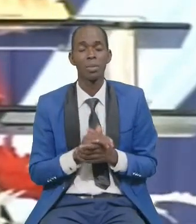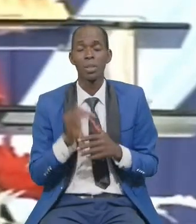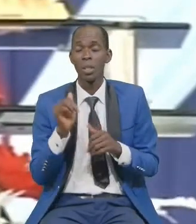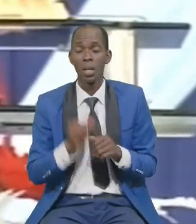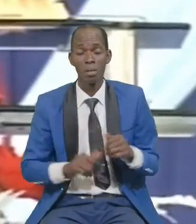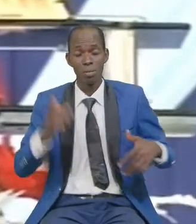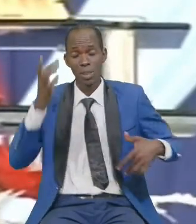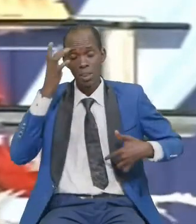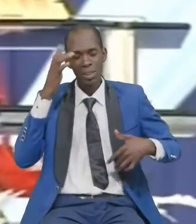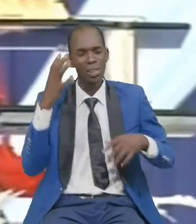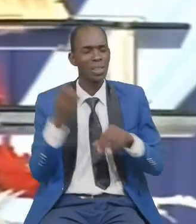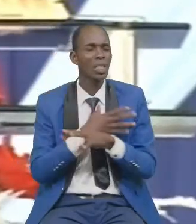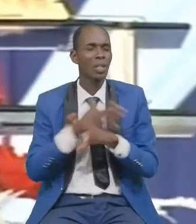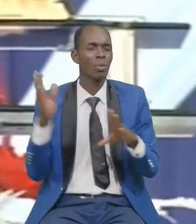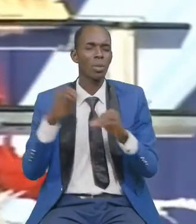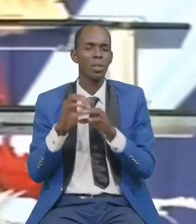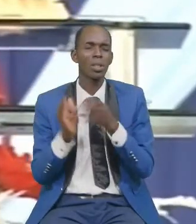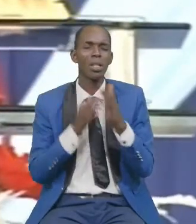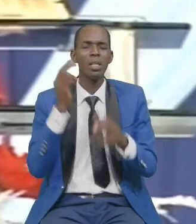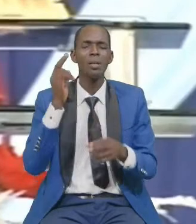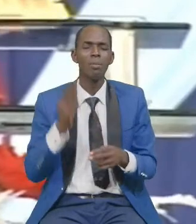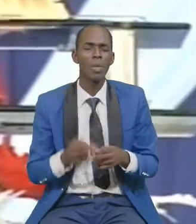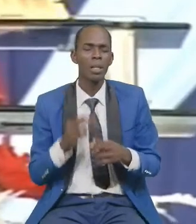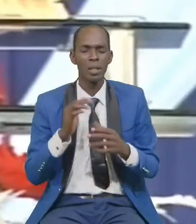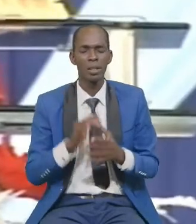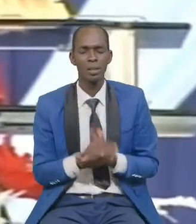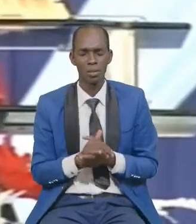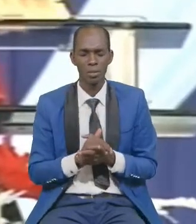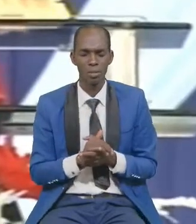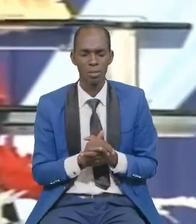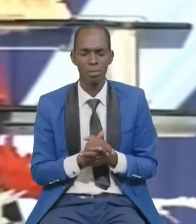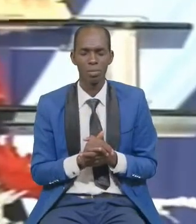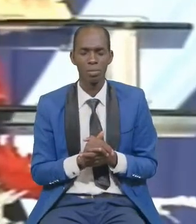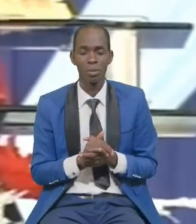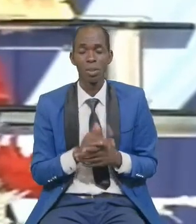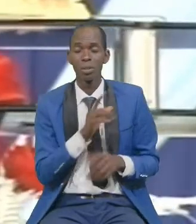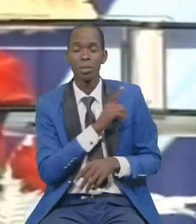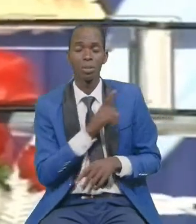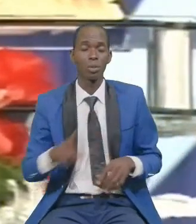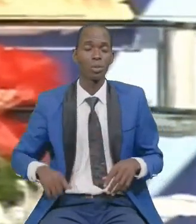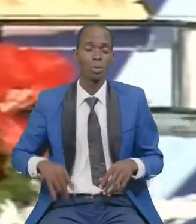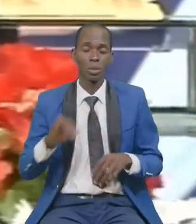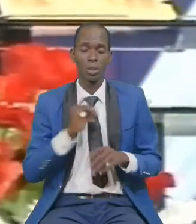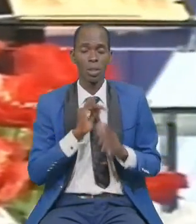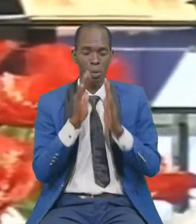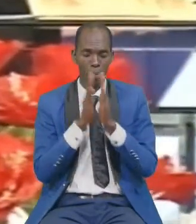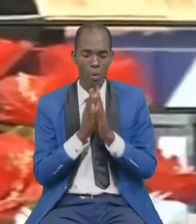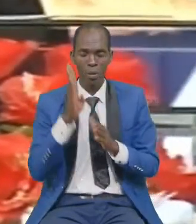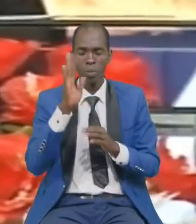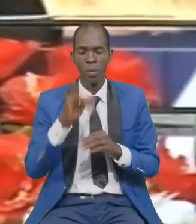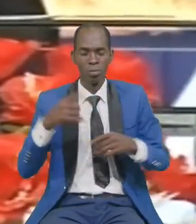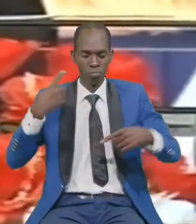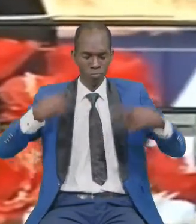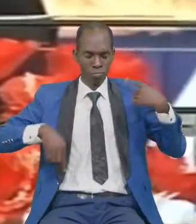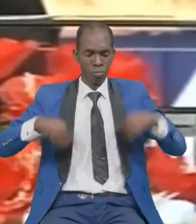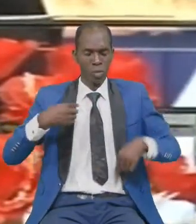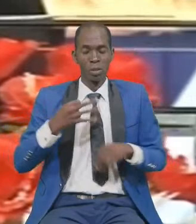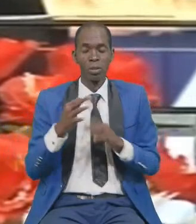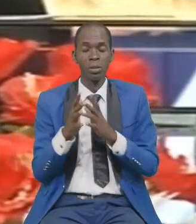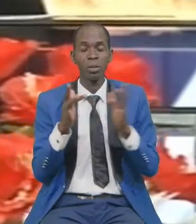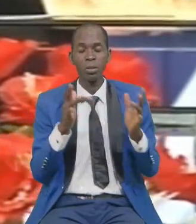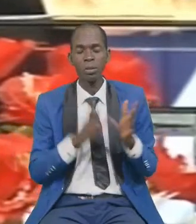Every sickness, take away in Jesus' name. Lord, I pray, by the stripes of